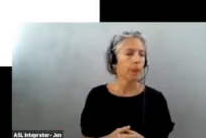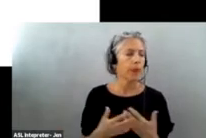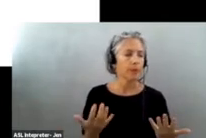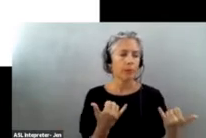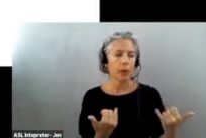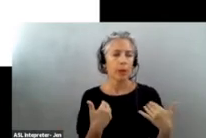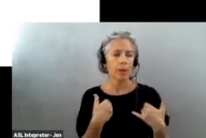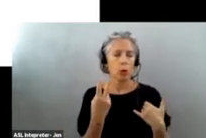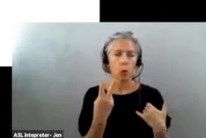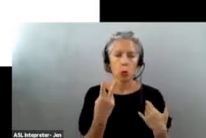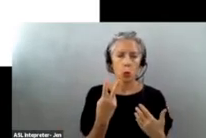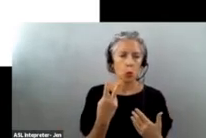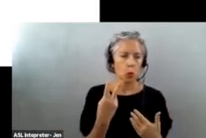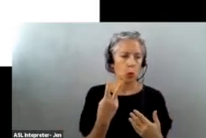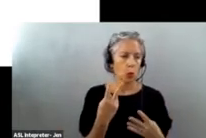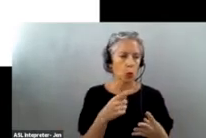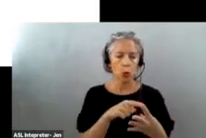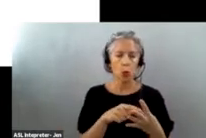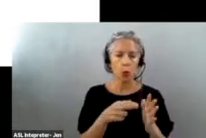we have two of these reviews